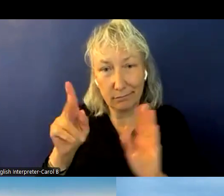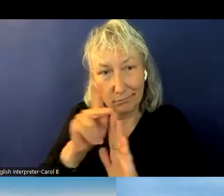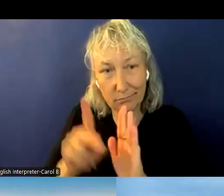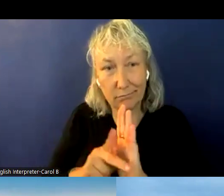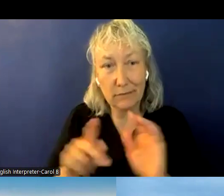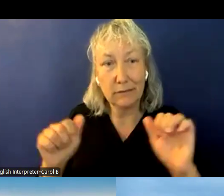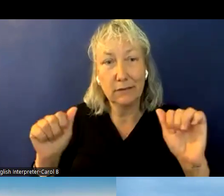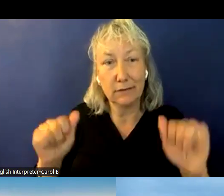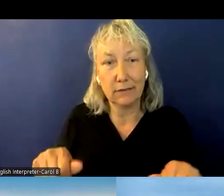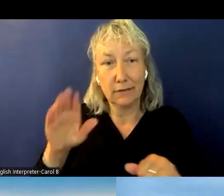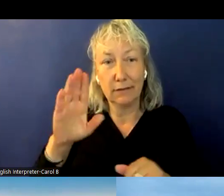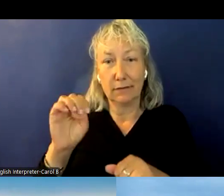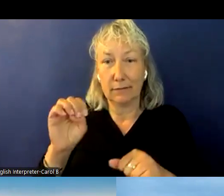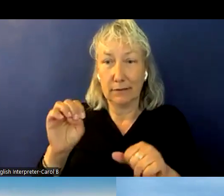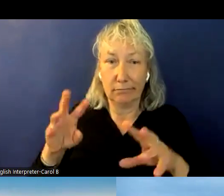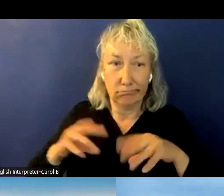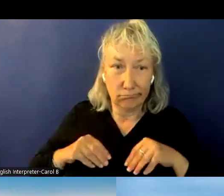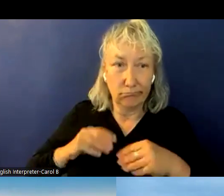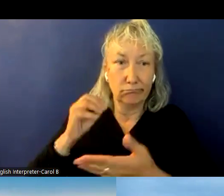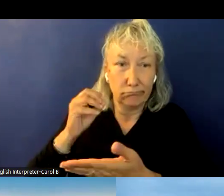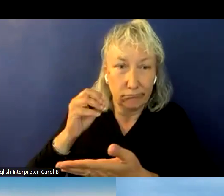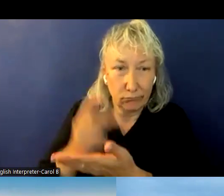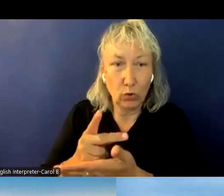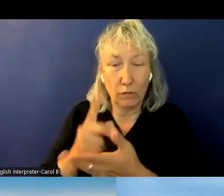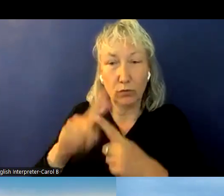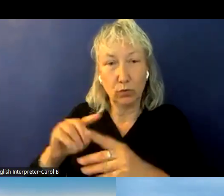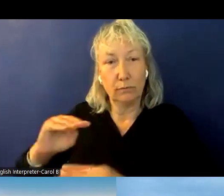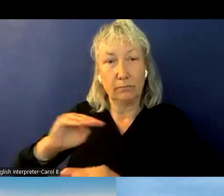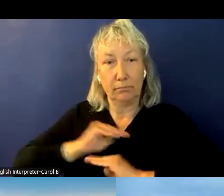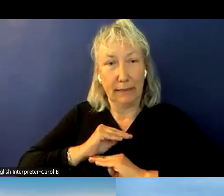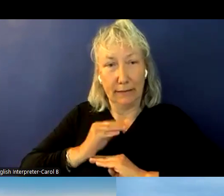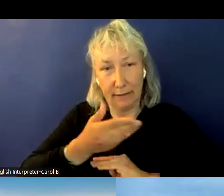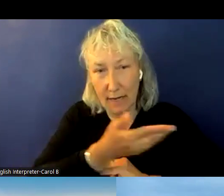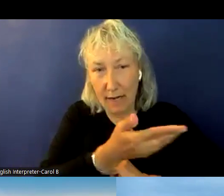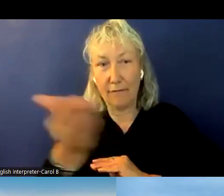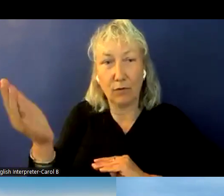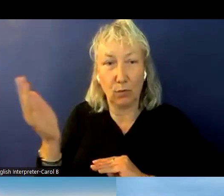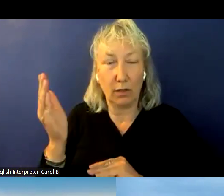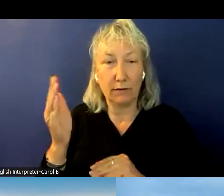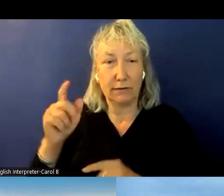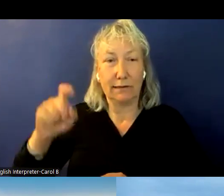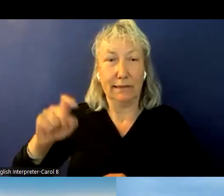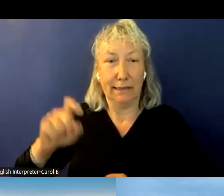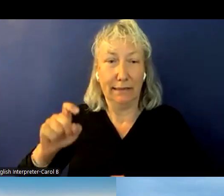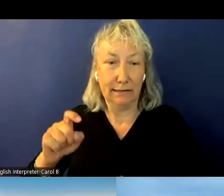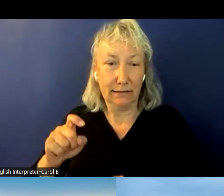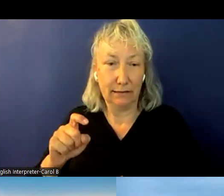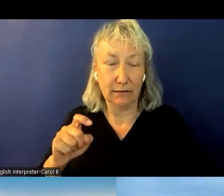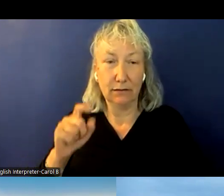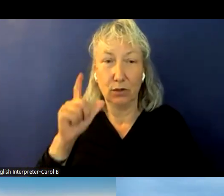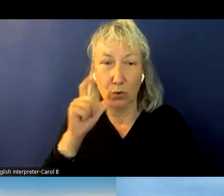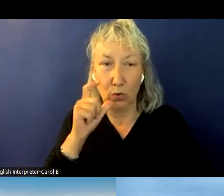can be improved to meet the needs of individuals